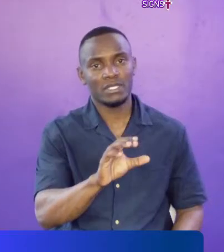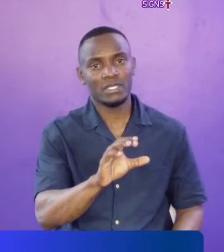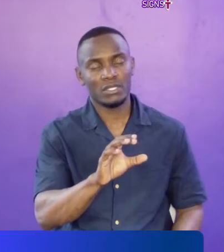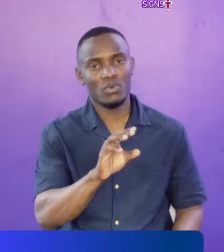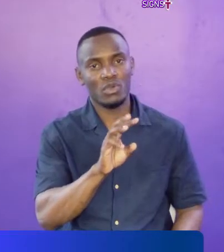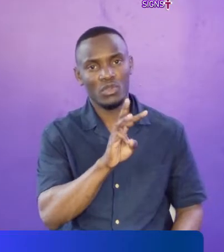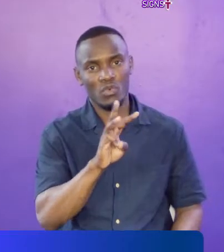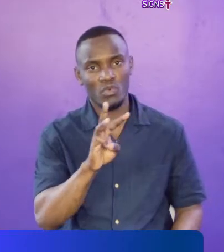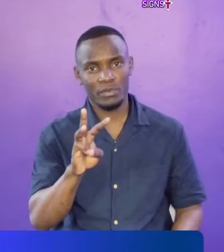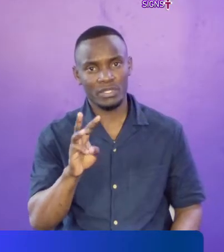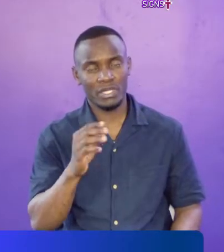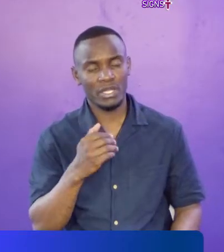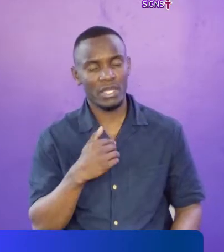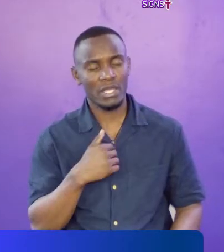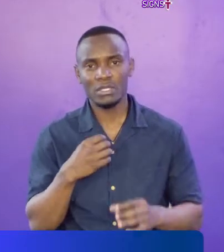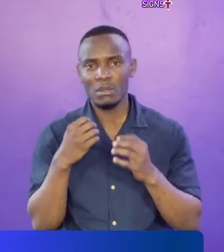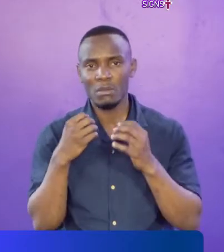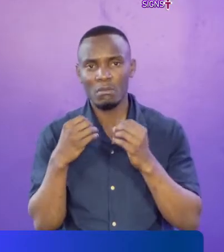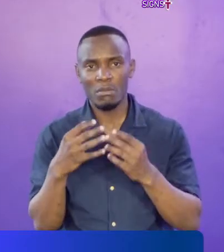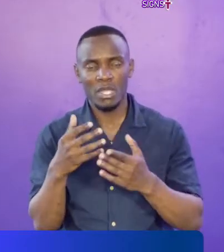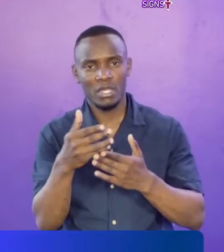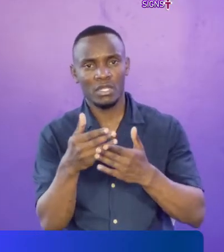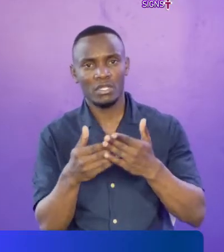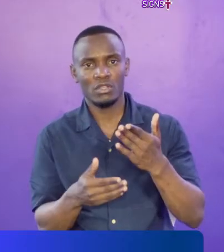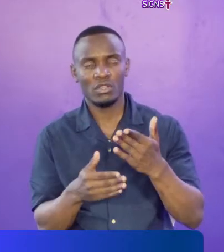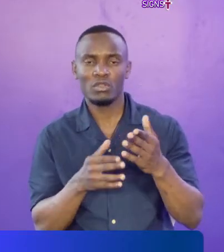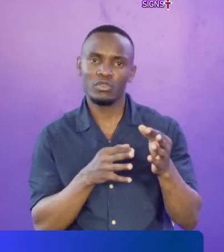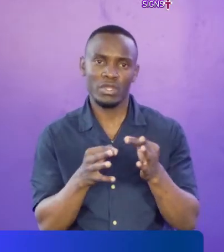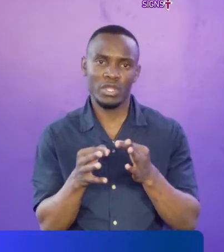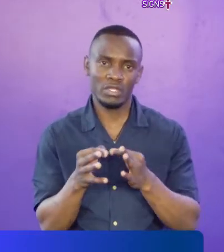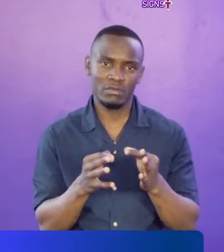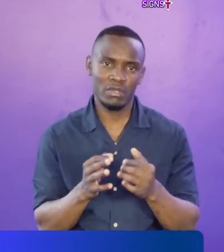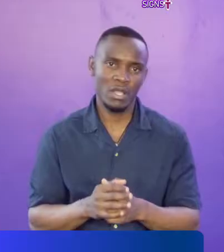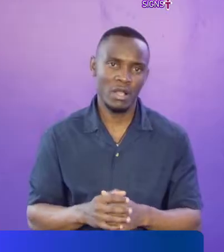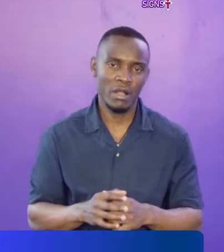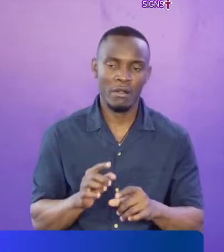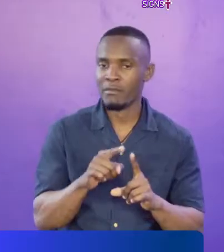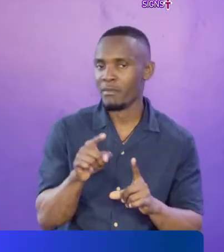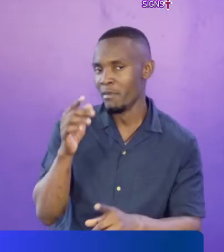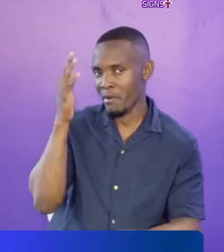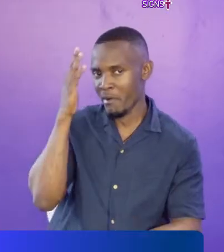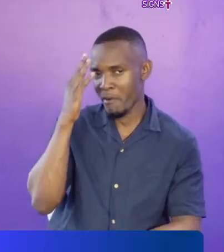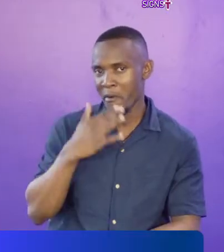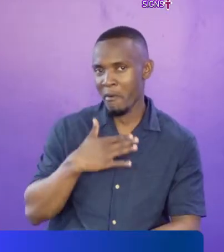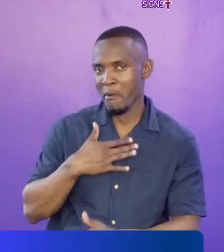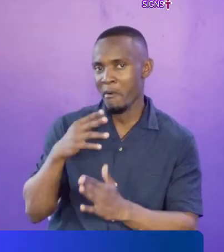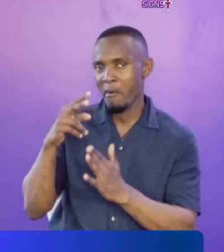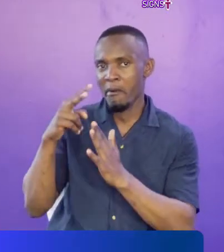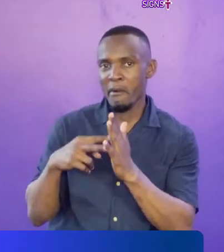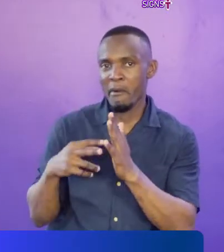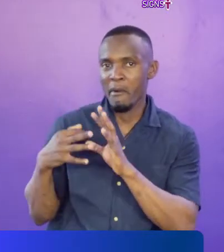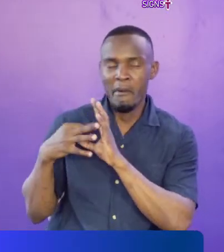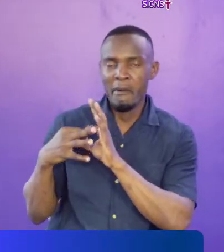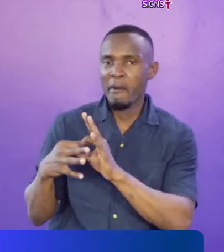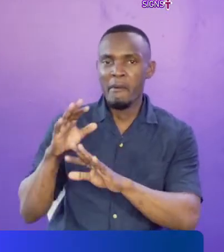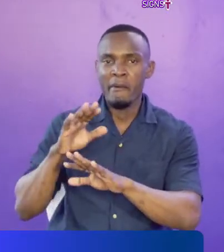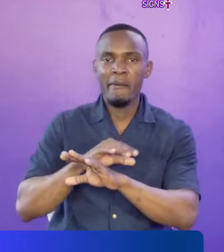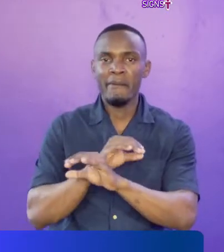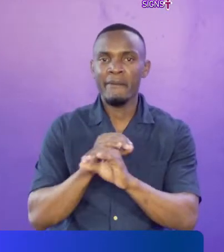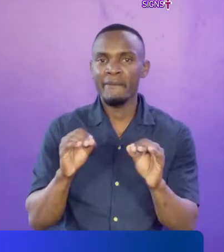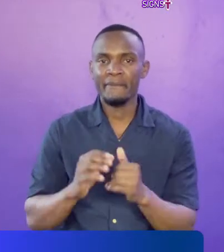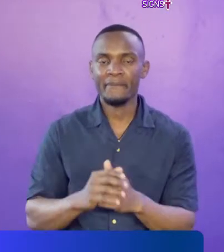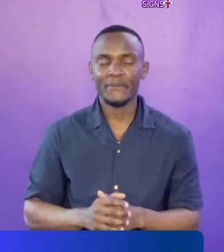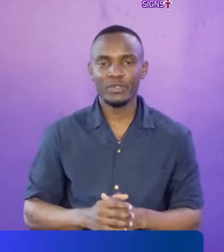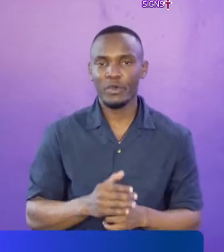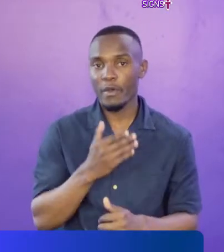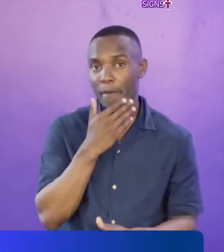so many documents to explain. But you know, our reading culture isn't that good. So probably IEBC to extend